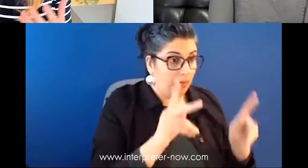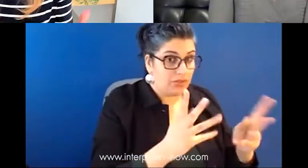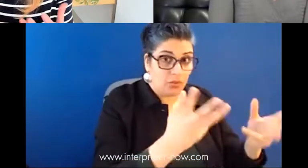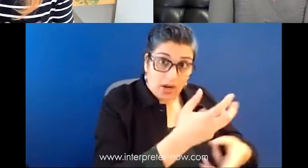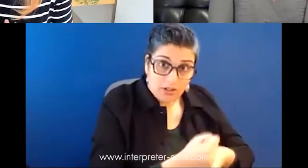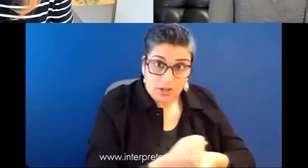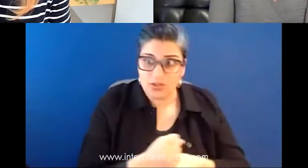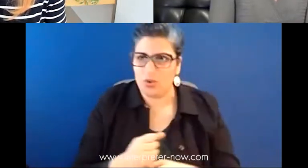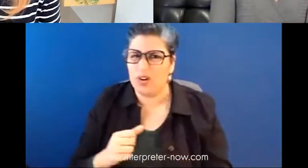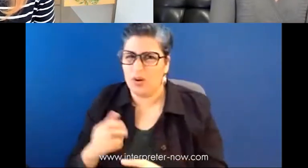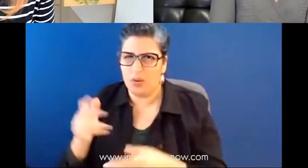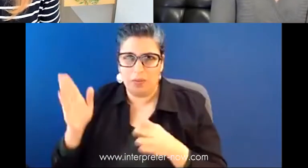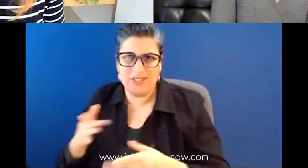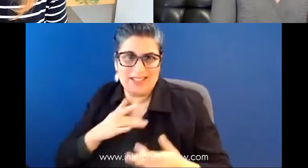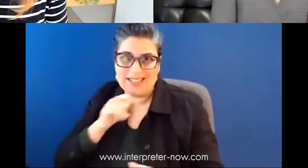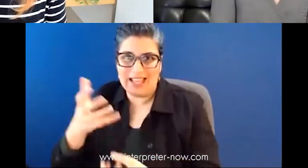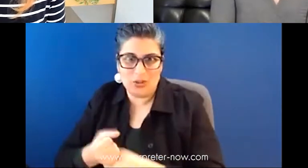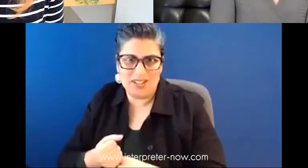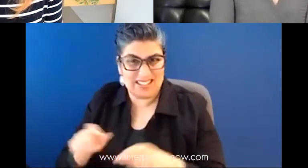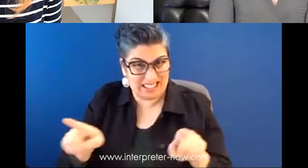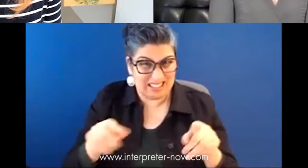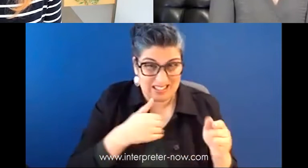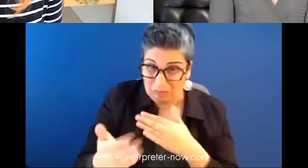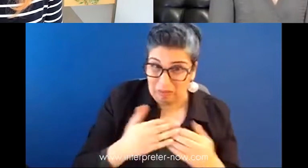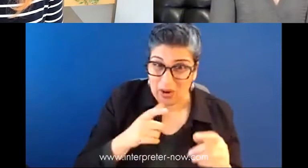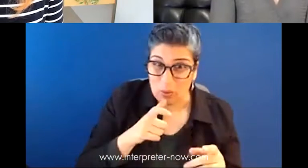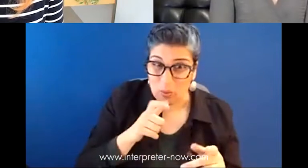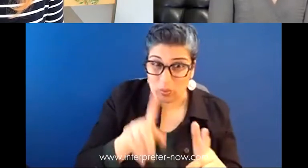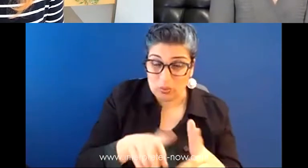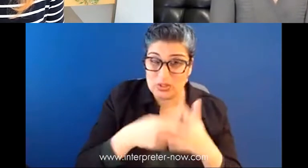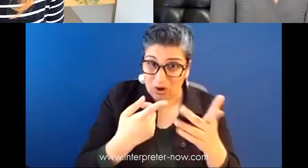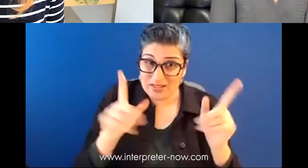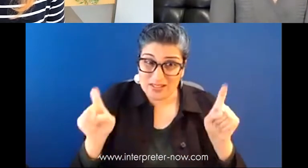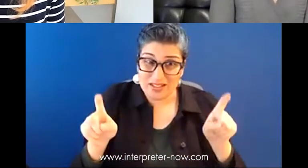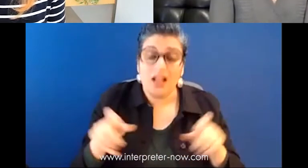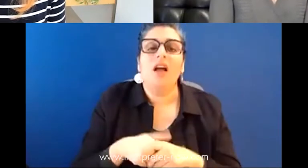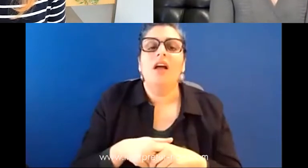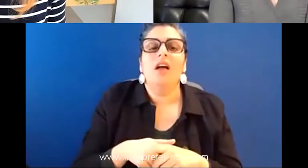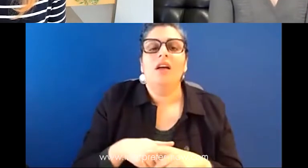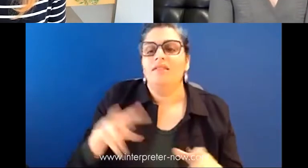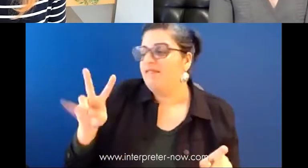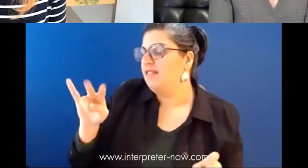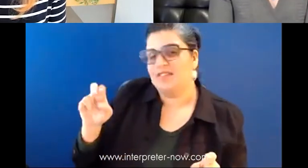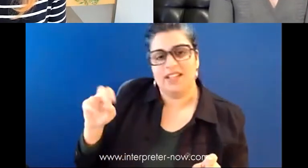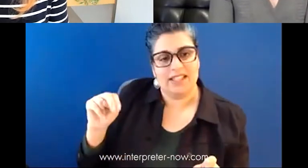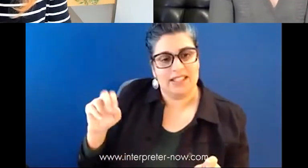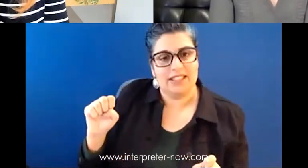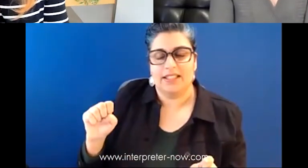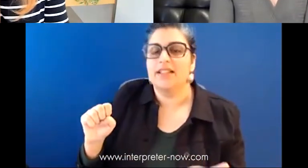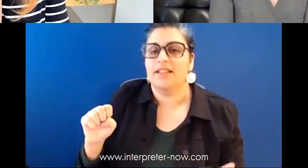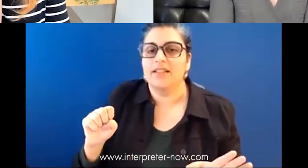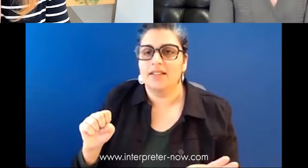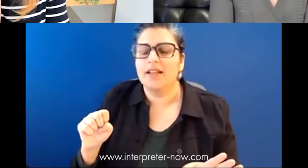amount of effort, same timeline? Yeah, I sort of talked about this as though it's all symmetric, and it is to a degree, but I